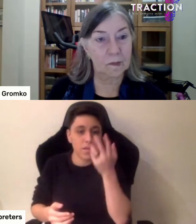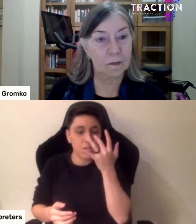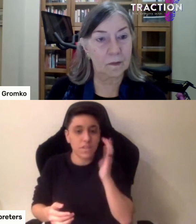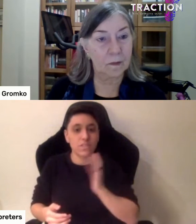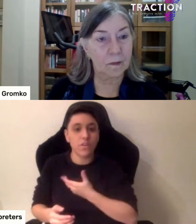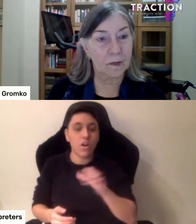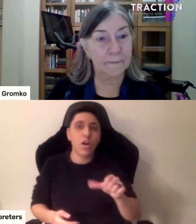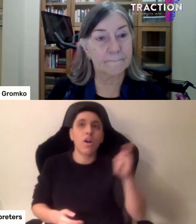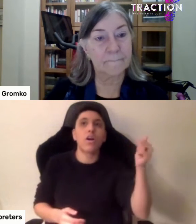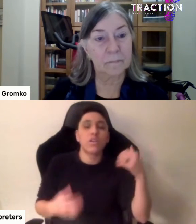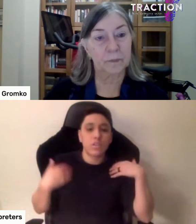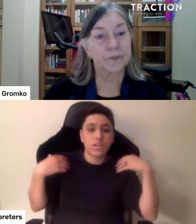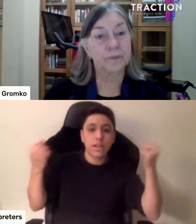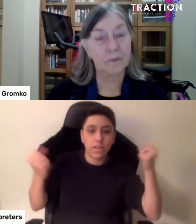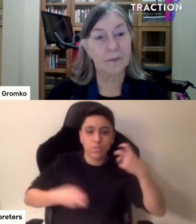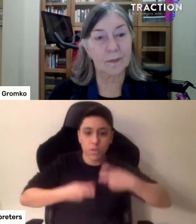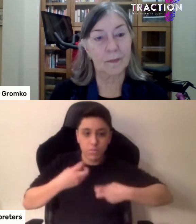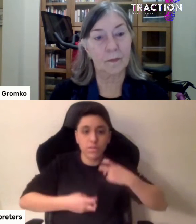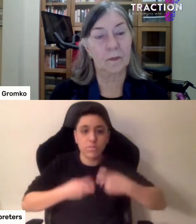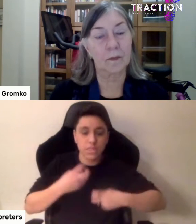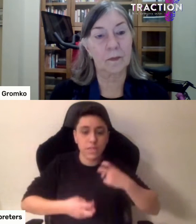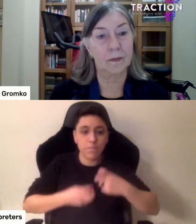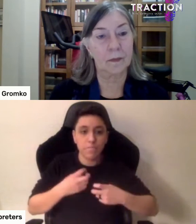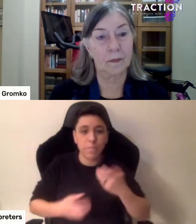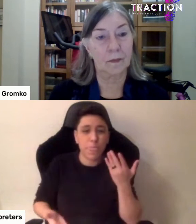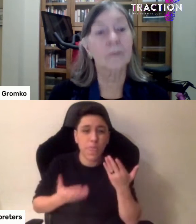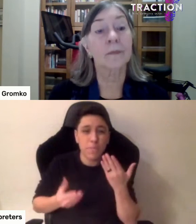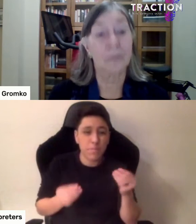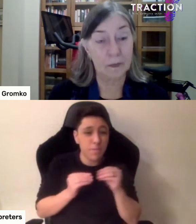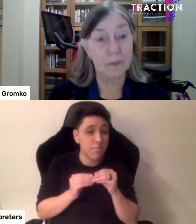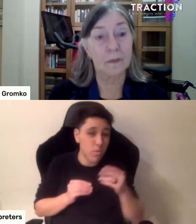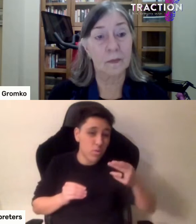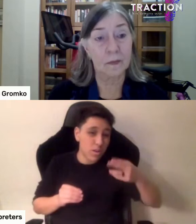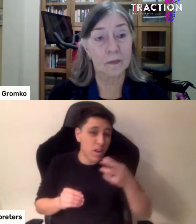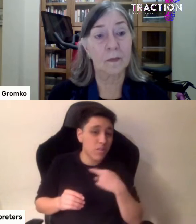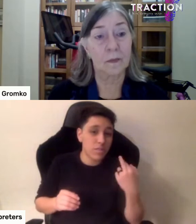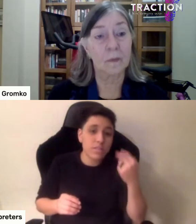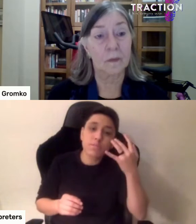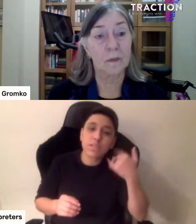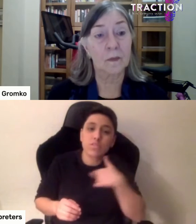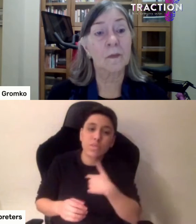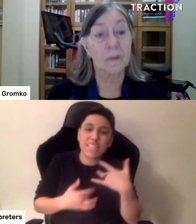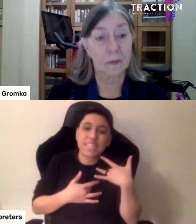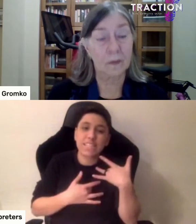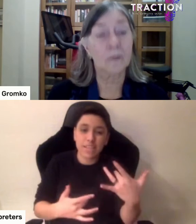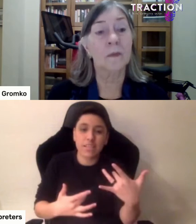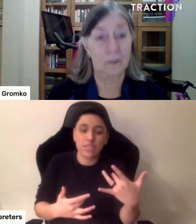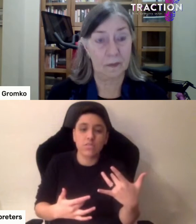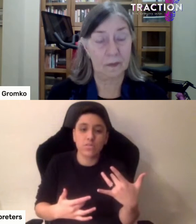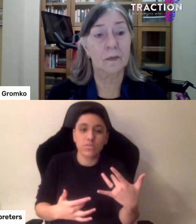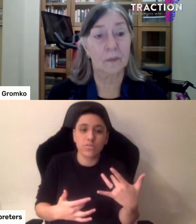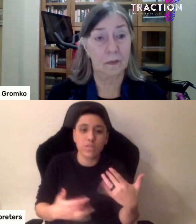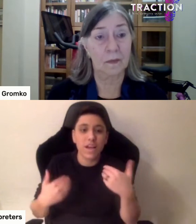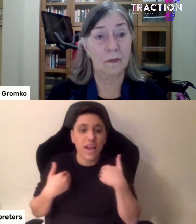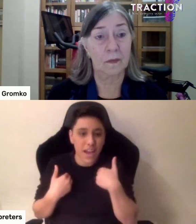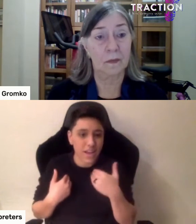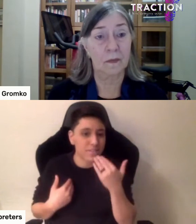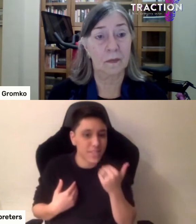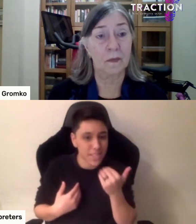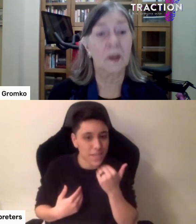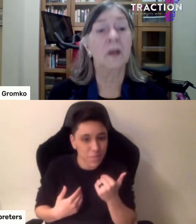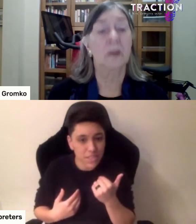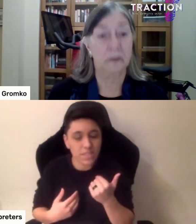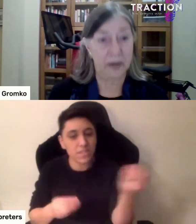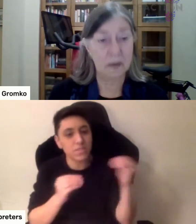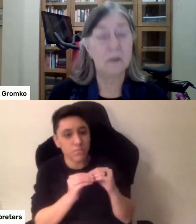other health disparities, we might be a little bit more at risk because we tend to be, have diabetes at a higher rate